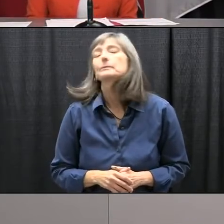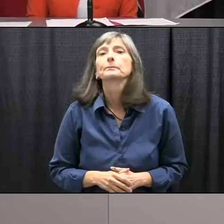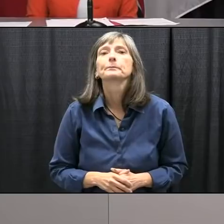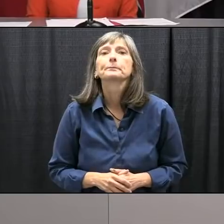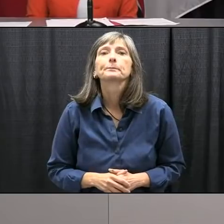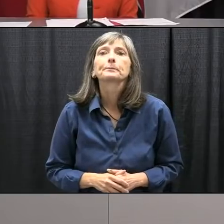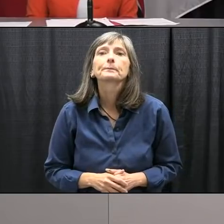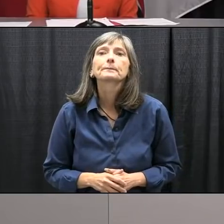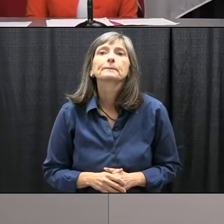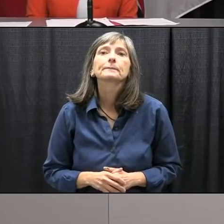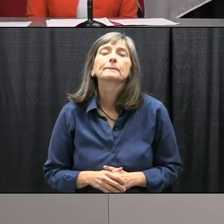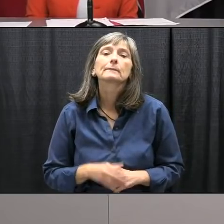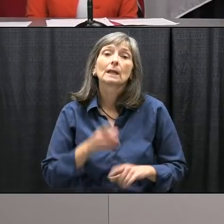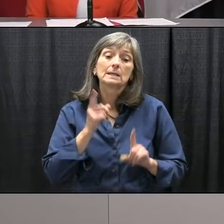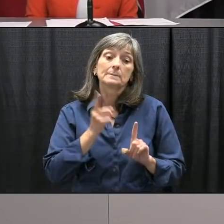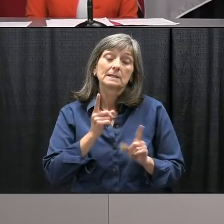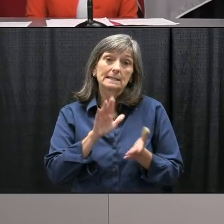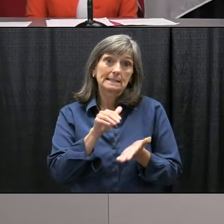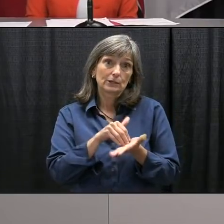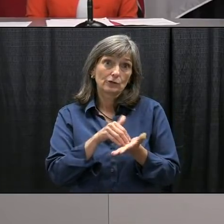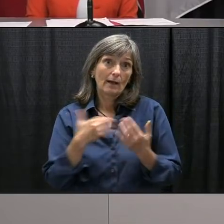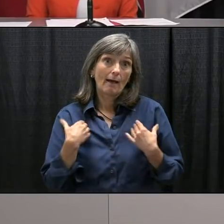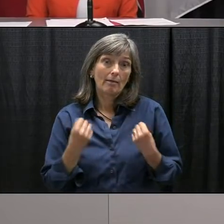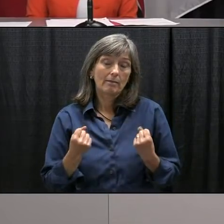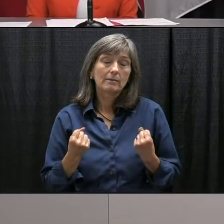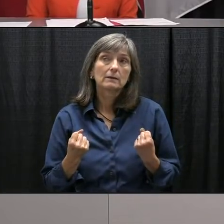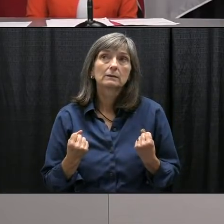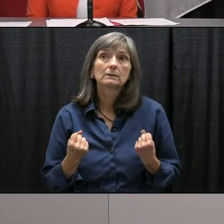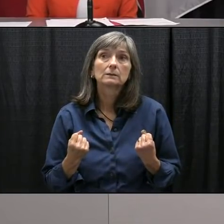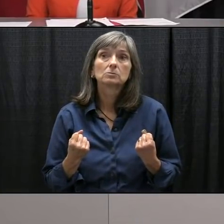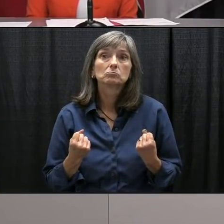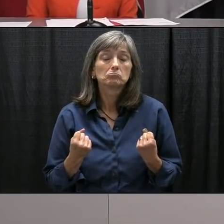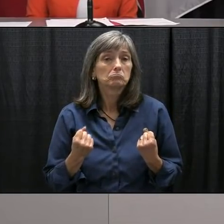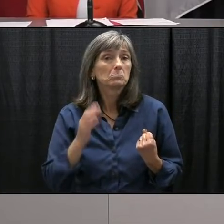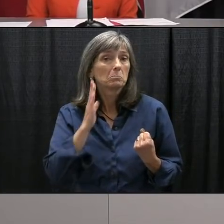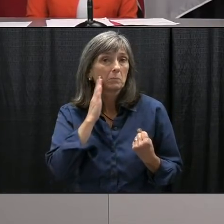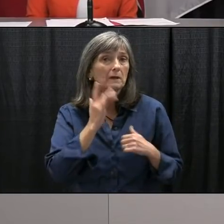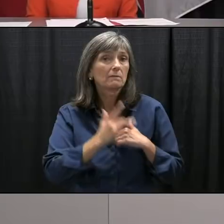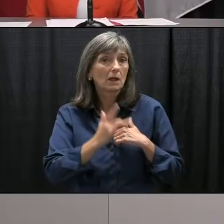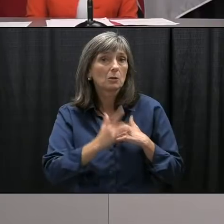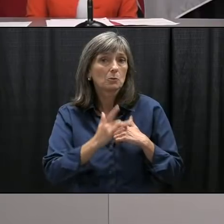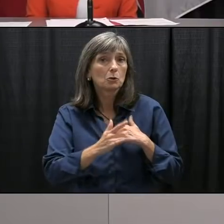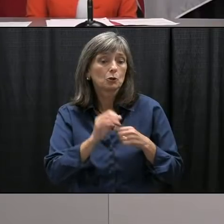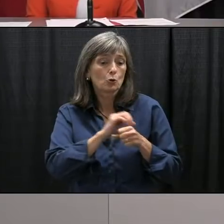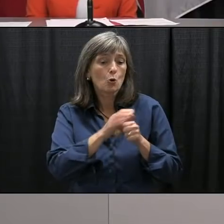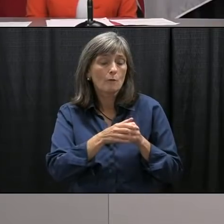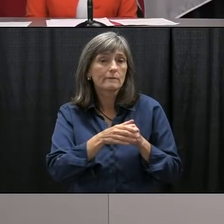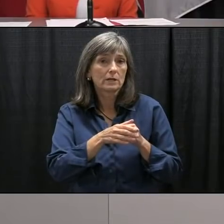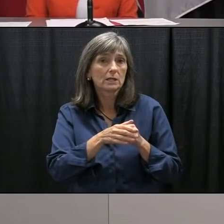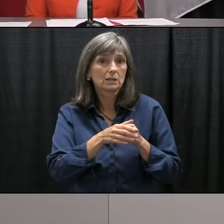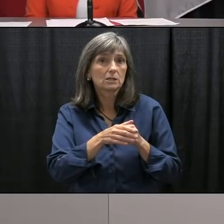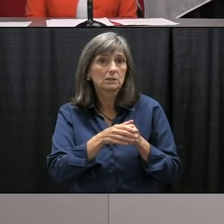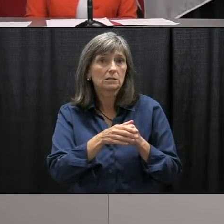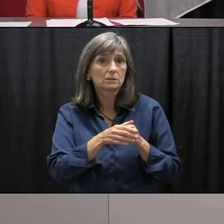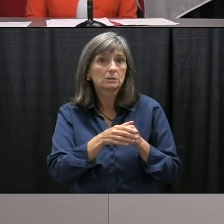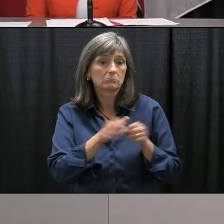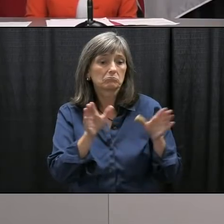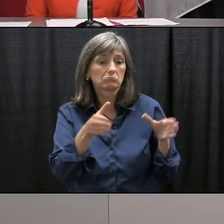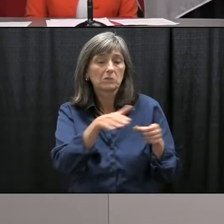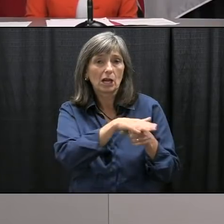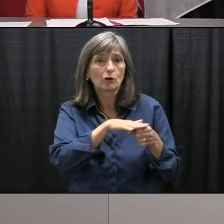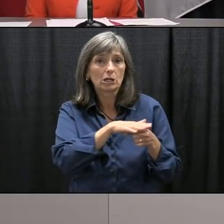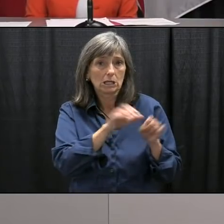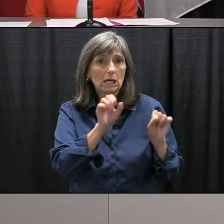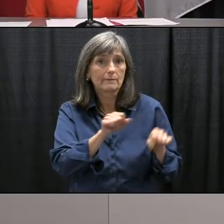Thank you. Specifically in Central Health, they have beds available in their COVID unit. They have beds